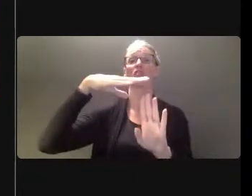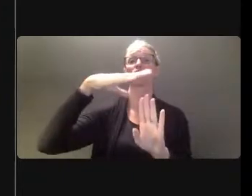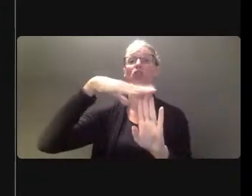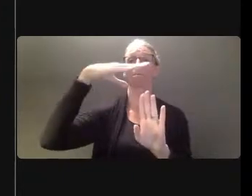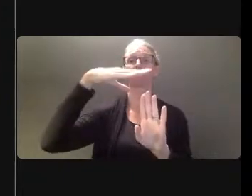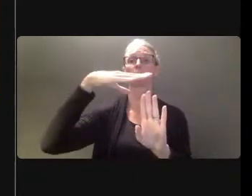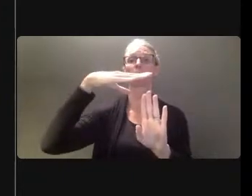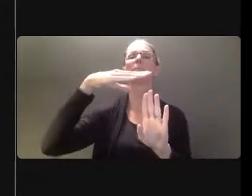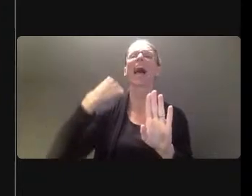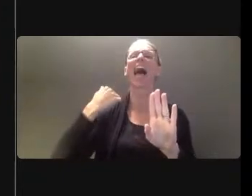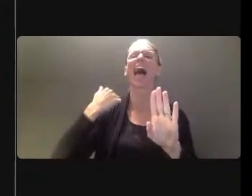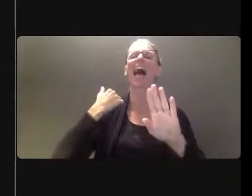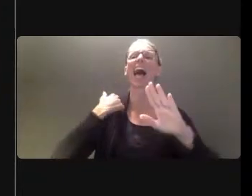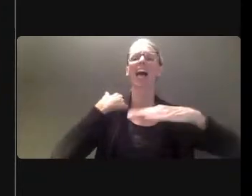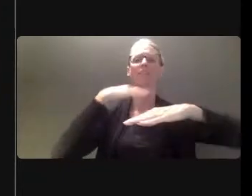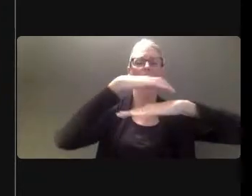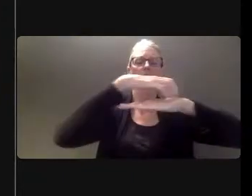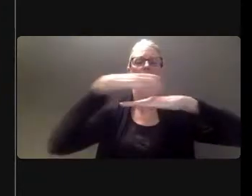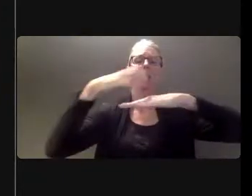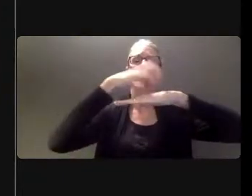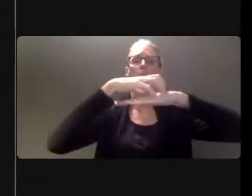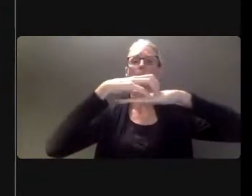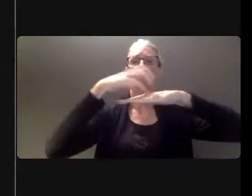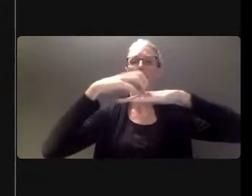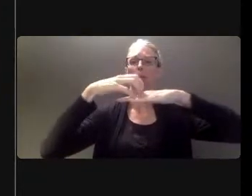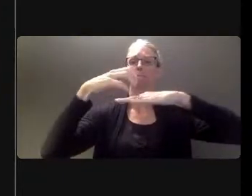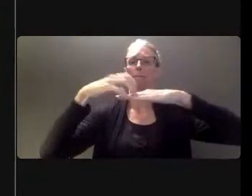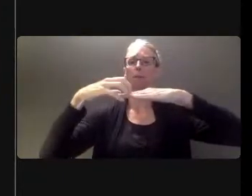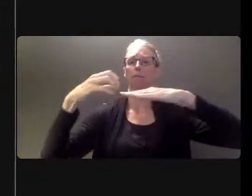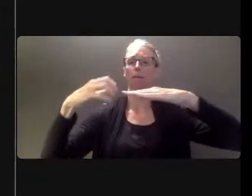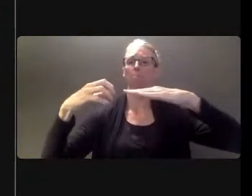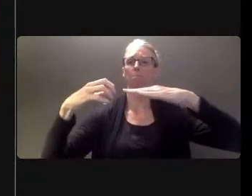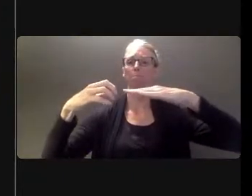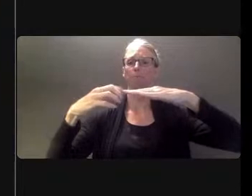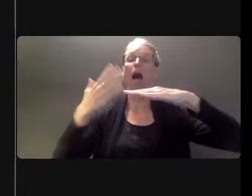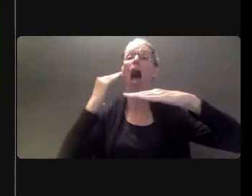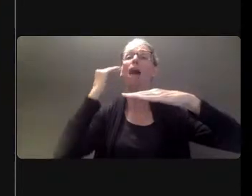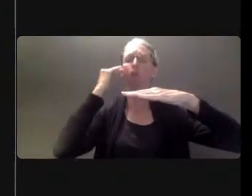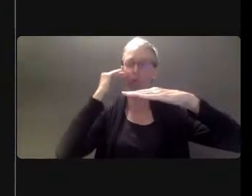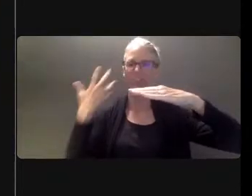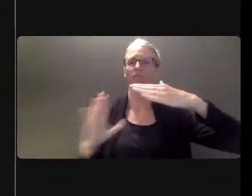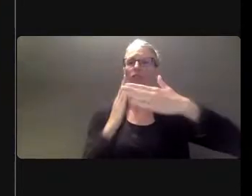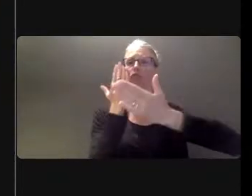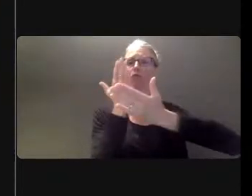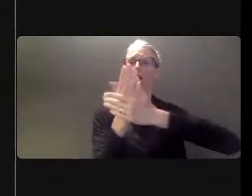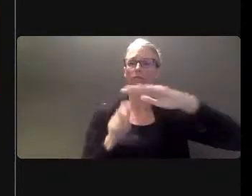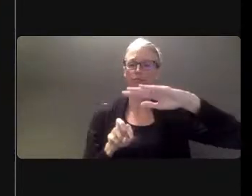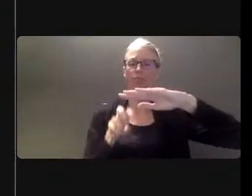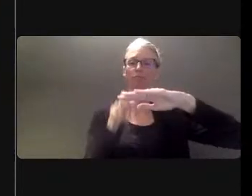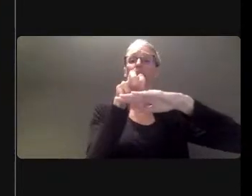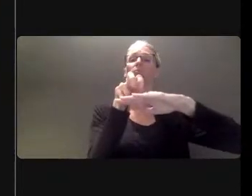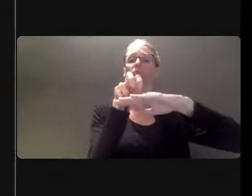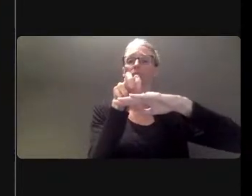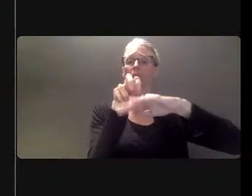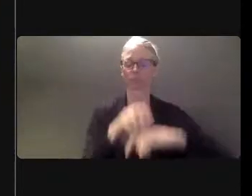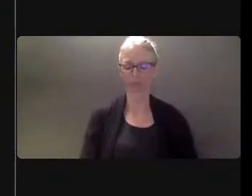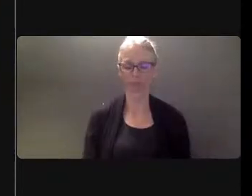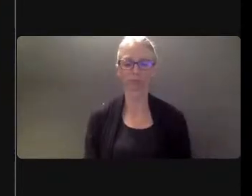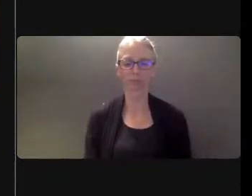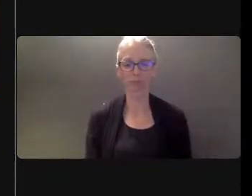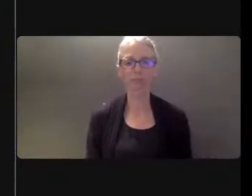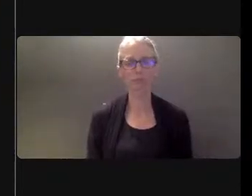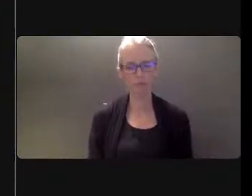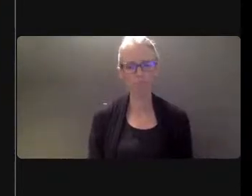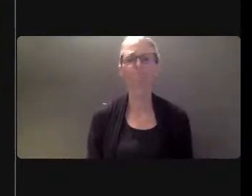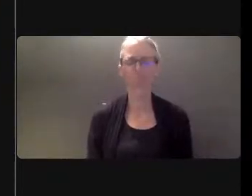up if you're, say, not using a cane at that moment. So it was just really built. It can be